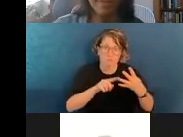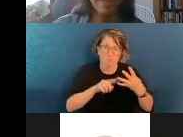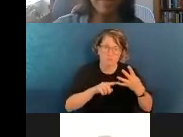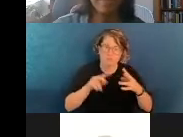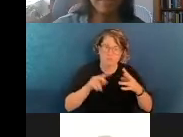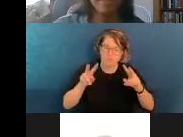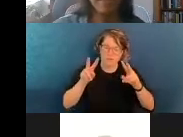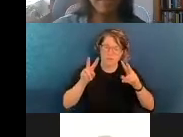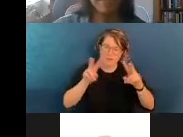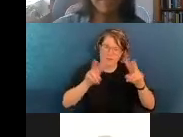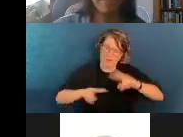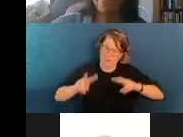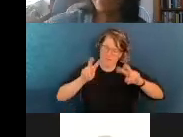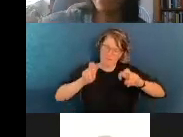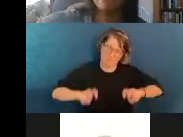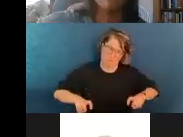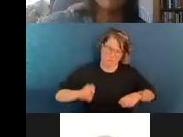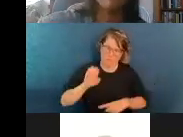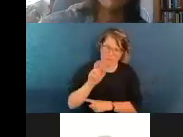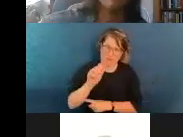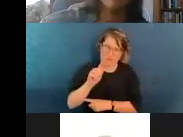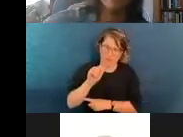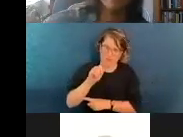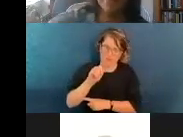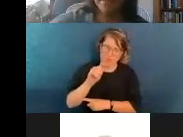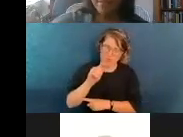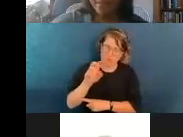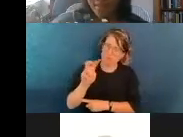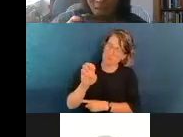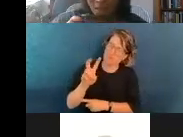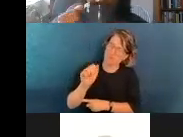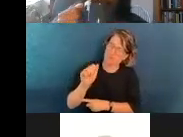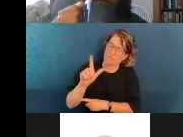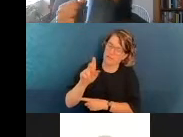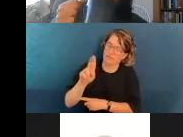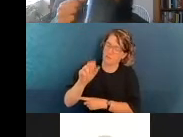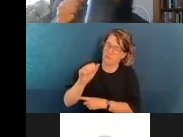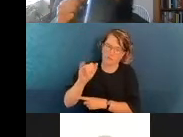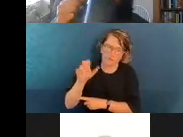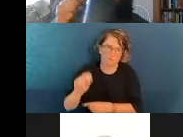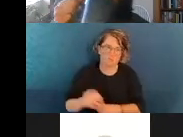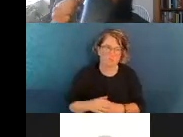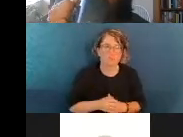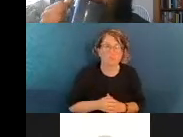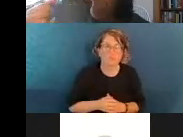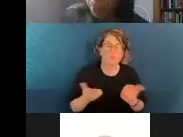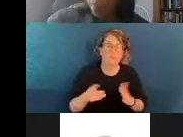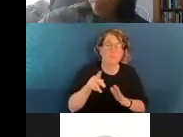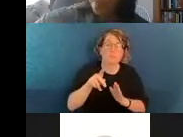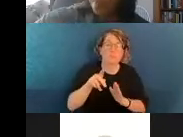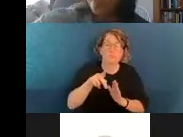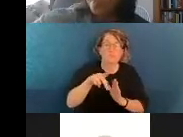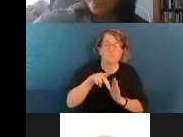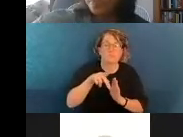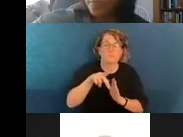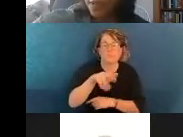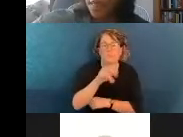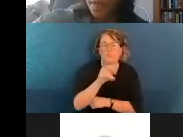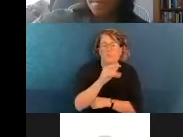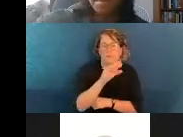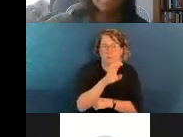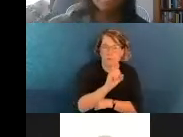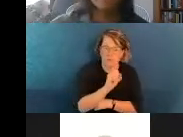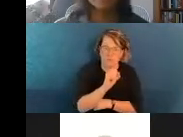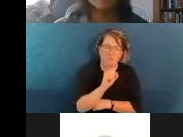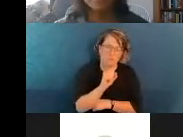So just a slide reminding us that the principles of cultural safety and cultural humility assume